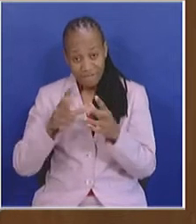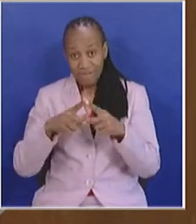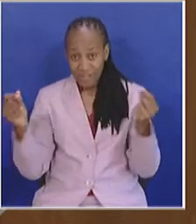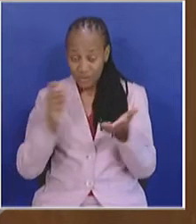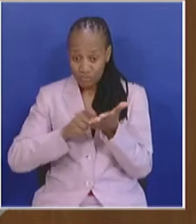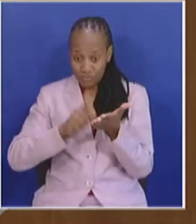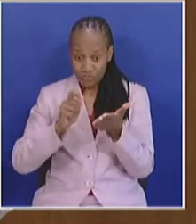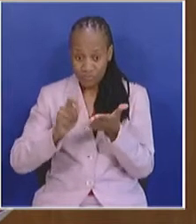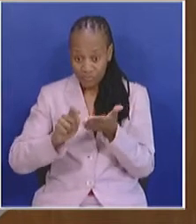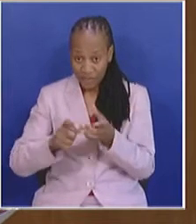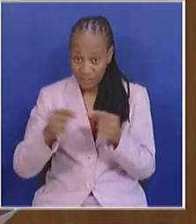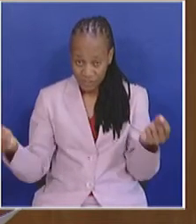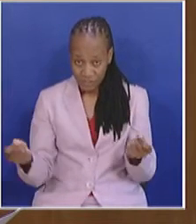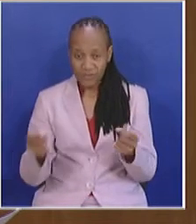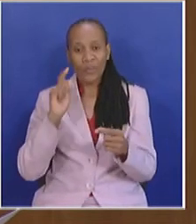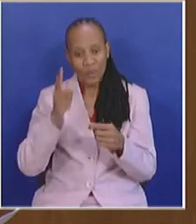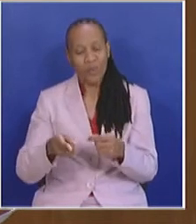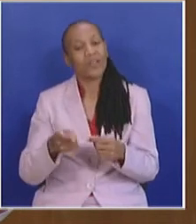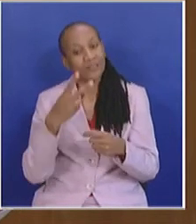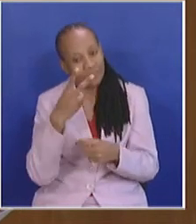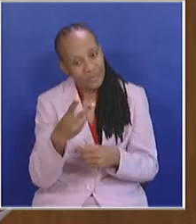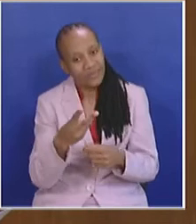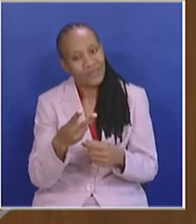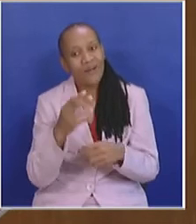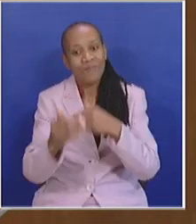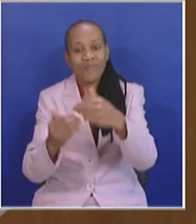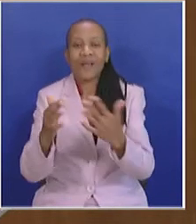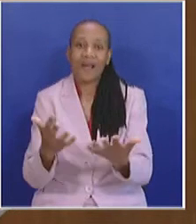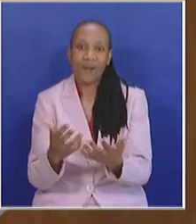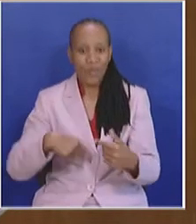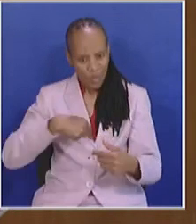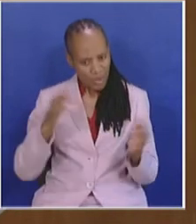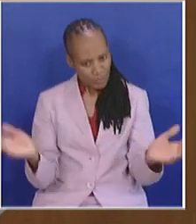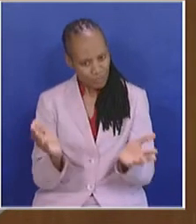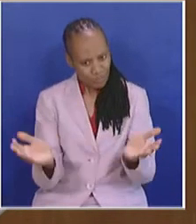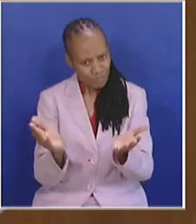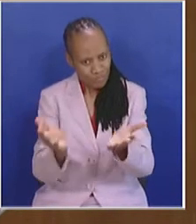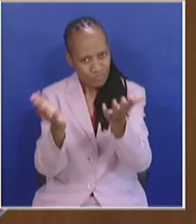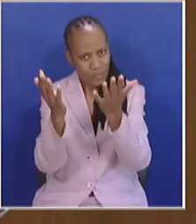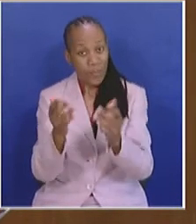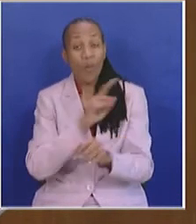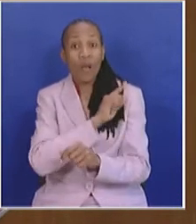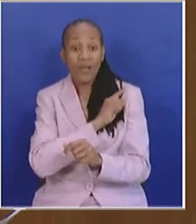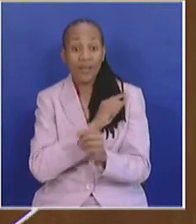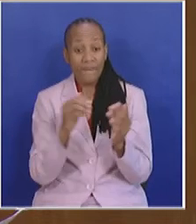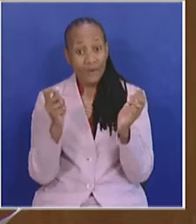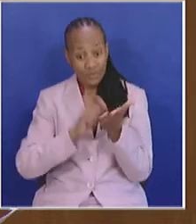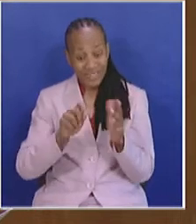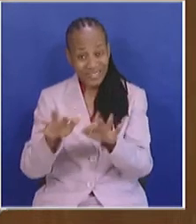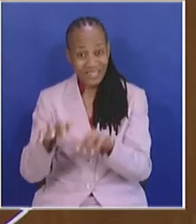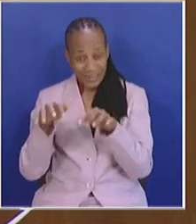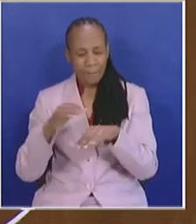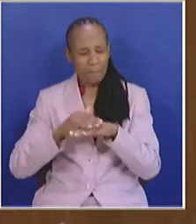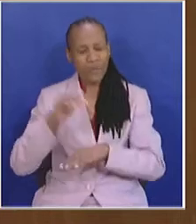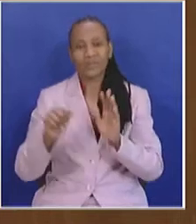them after matric, and we encourage them to put everything into their studies as matric is a stepping stone towards their